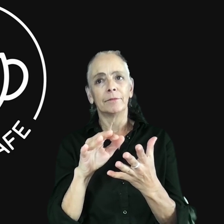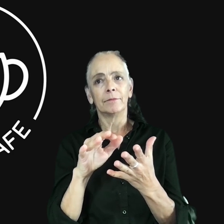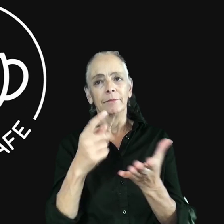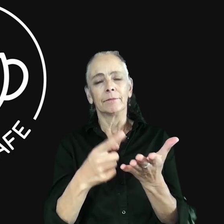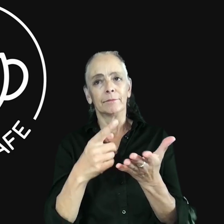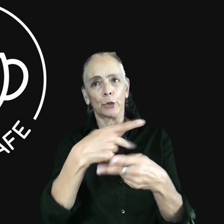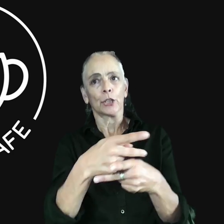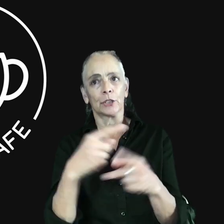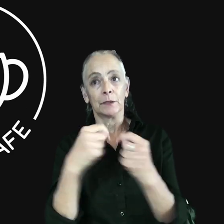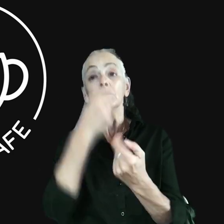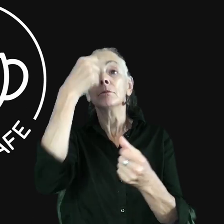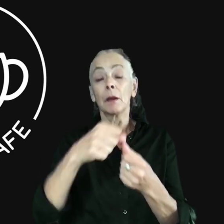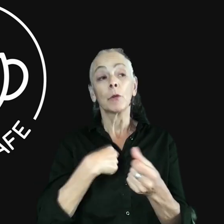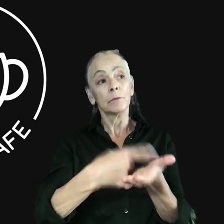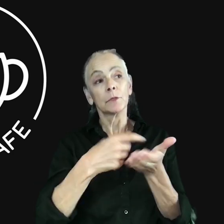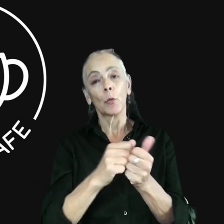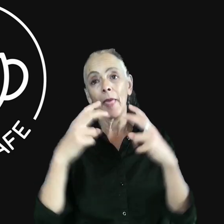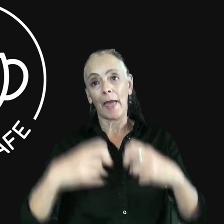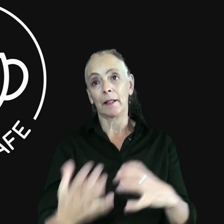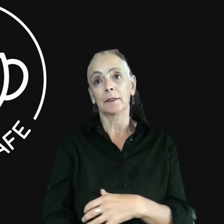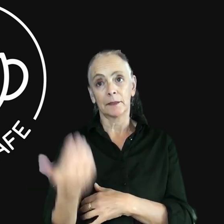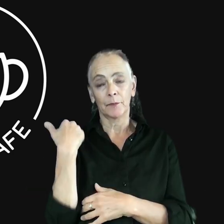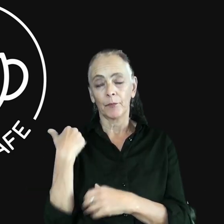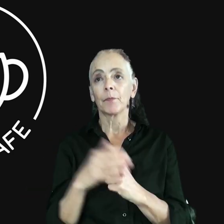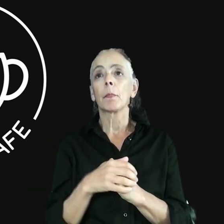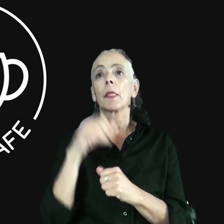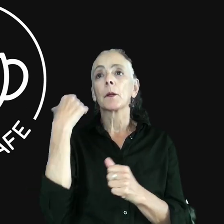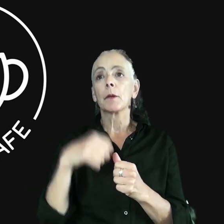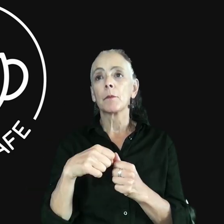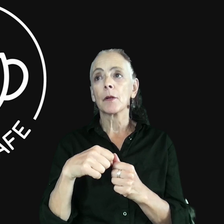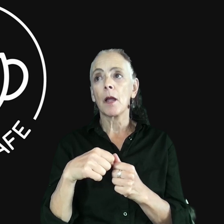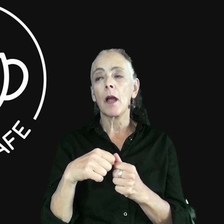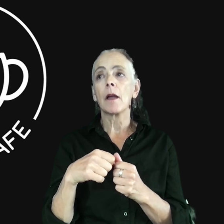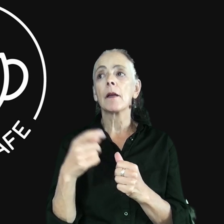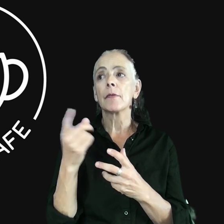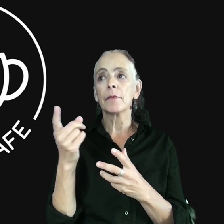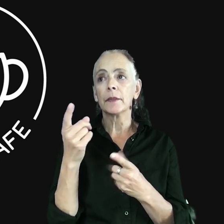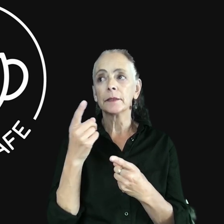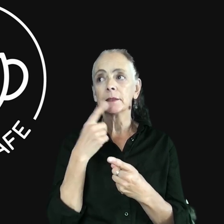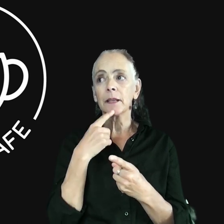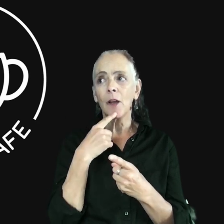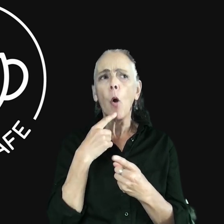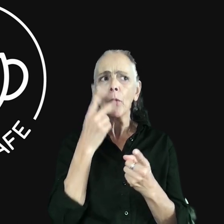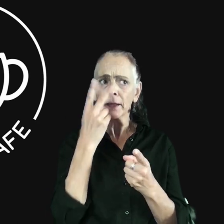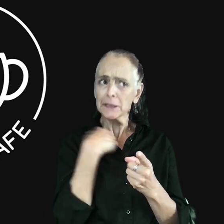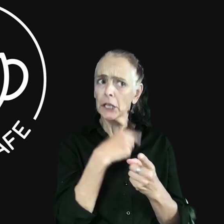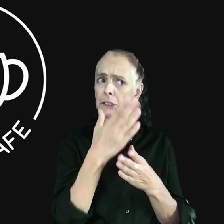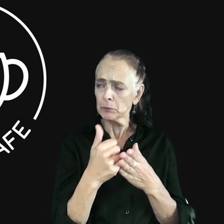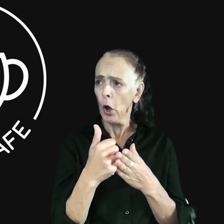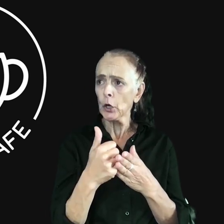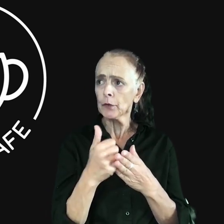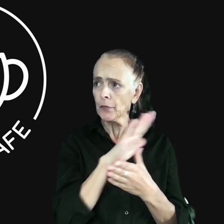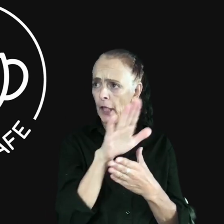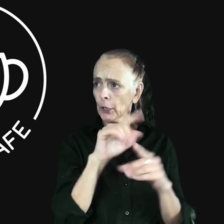analysts in the past uh i heard a couple of times saying yeah yeah they're seeing us as a part of the team they told us you are part of